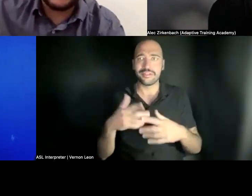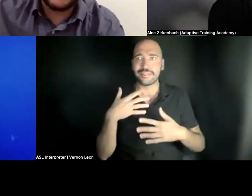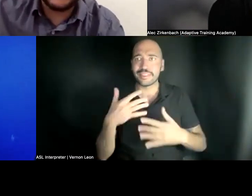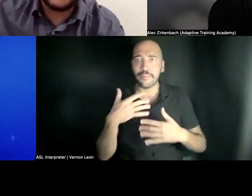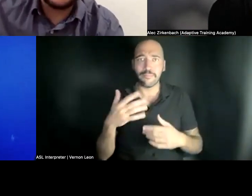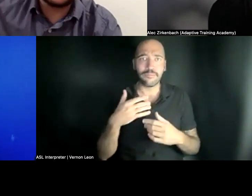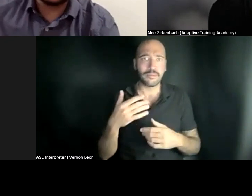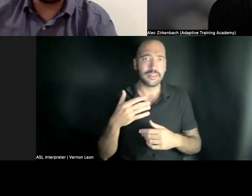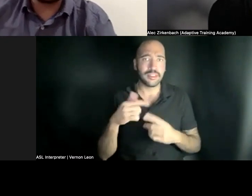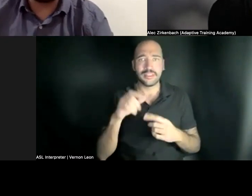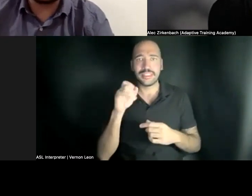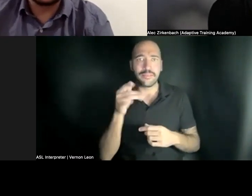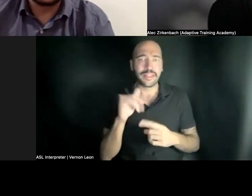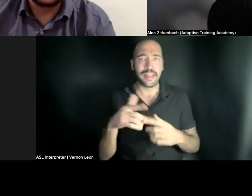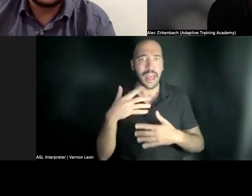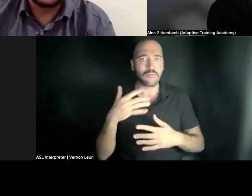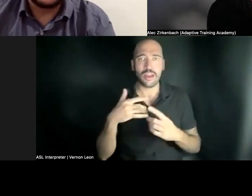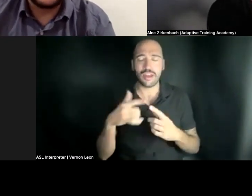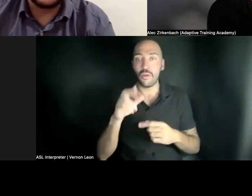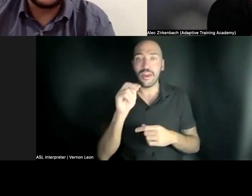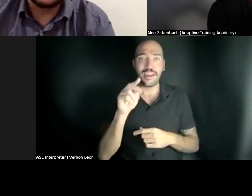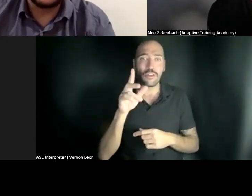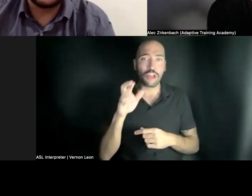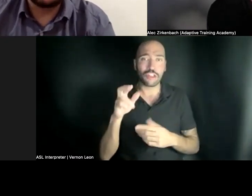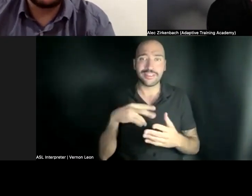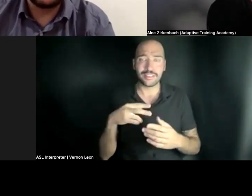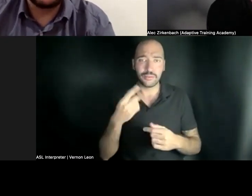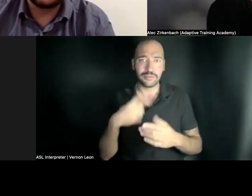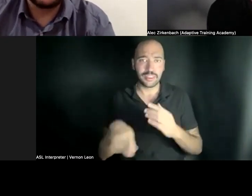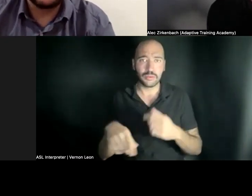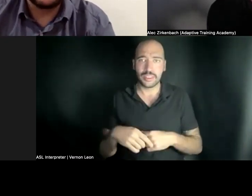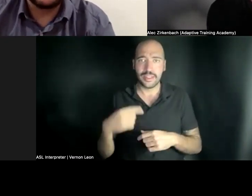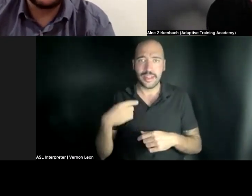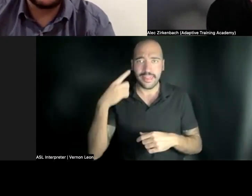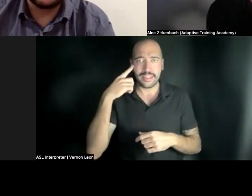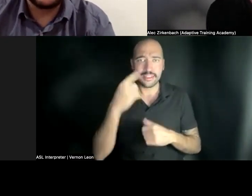Nutcracker's coming up next week. So I think,